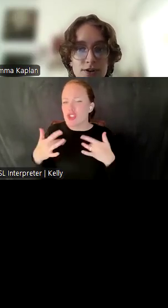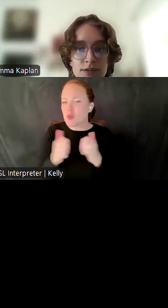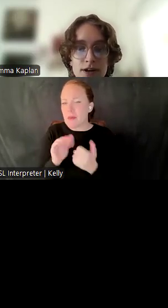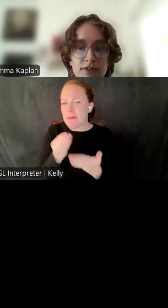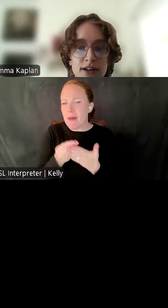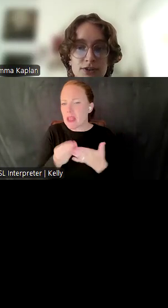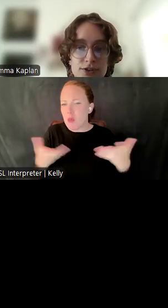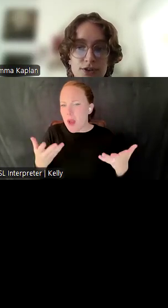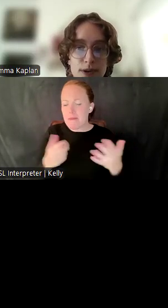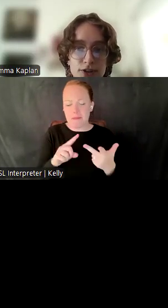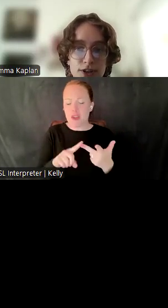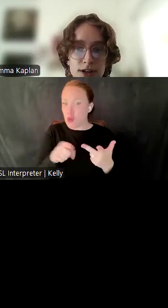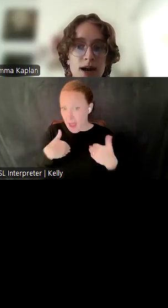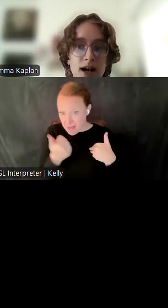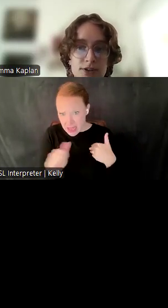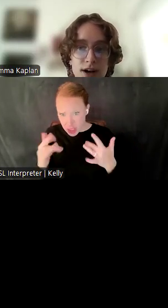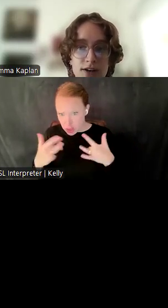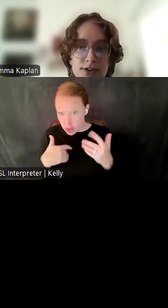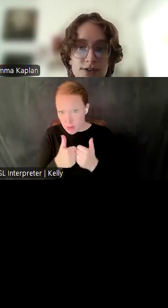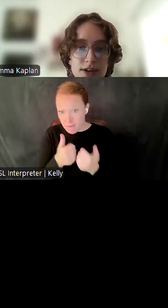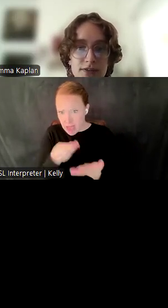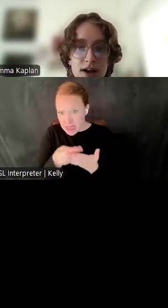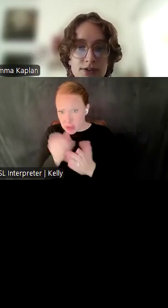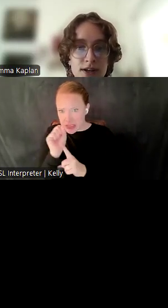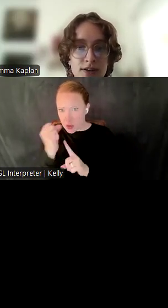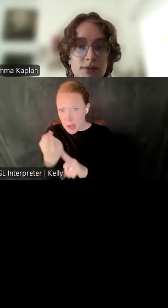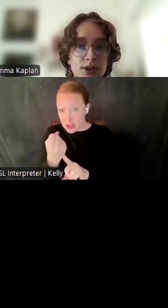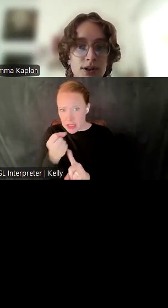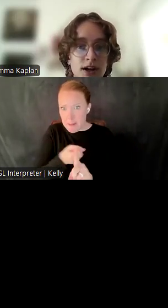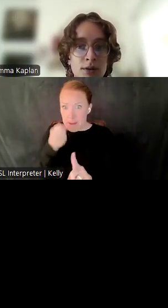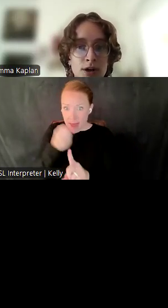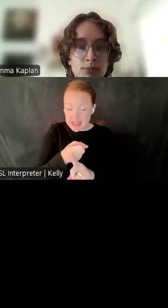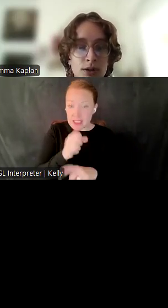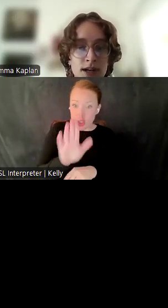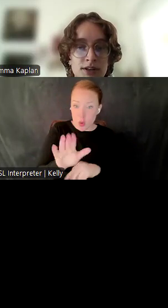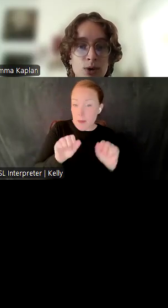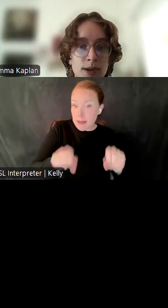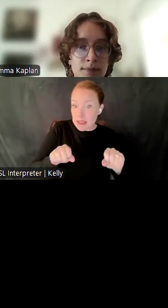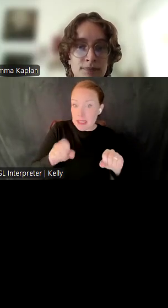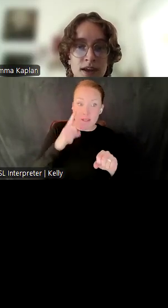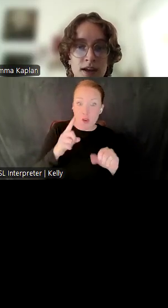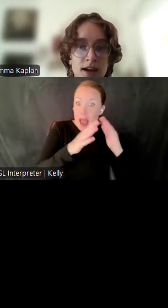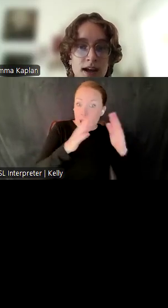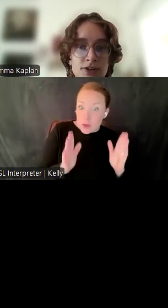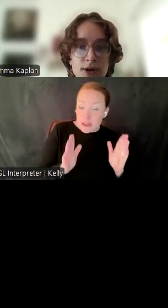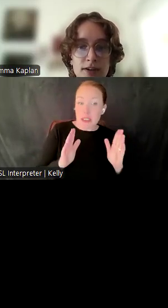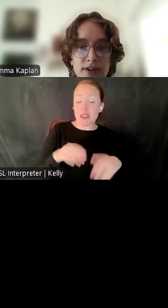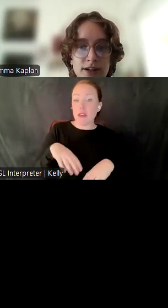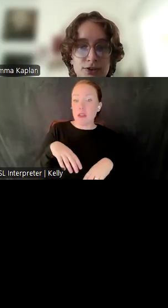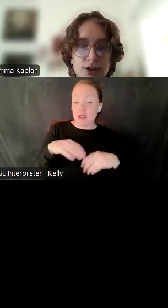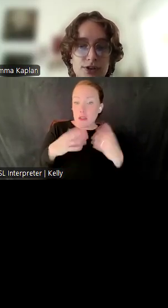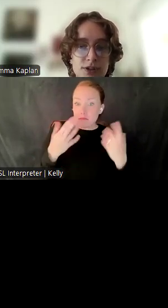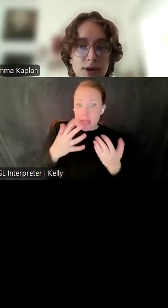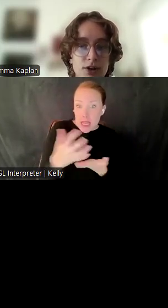any concerns about your financial situation impacting your access to safe housing, stable income, or employment at the moment? And do you